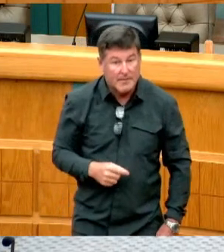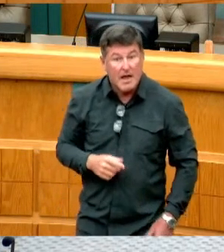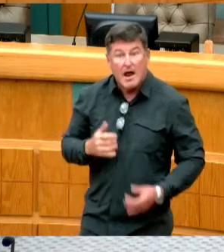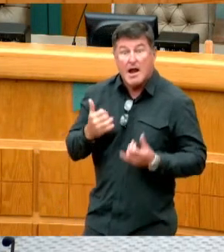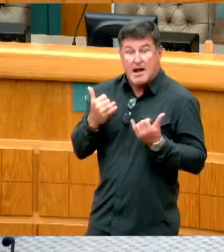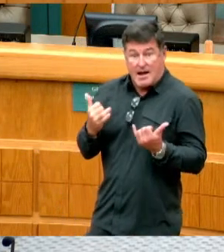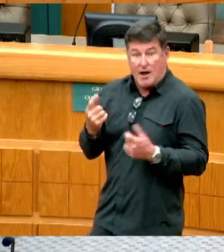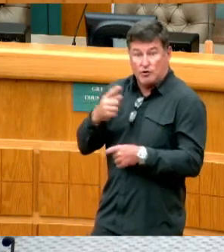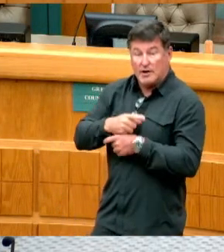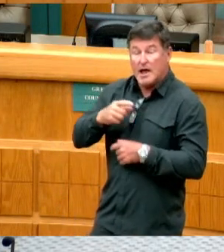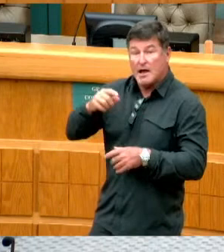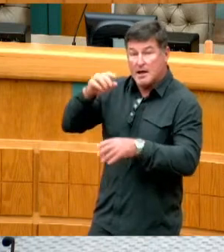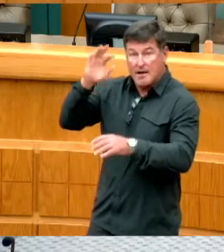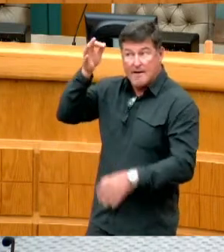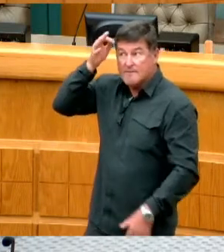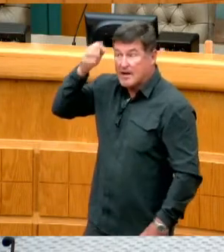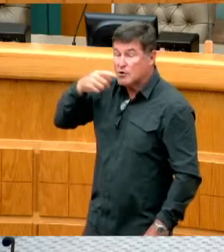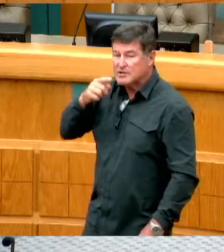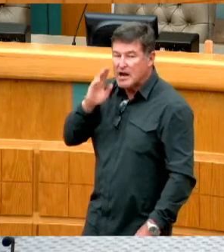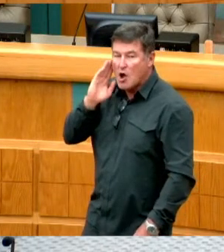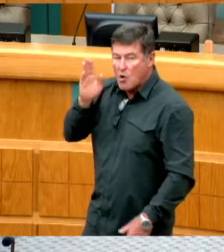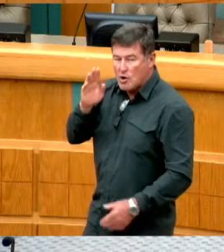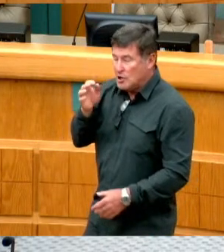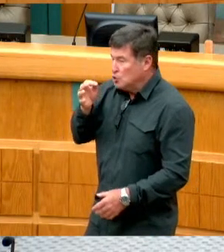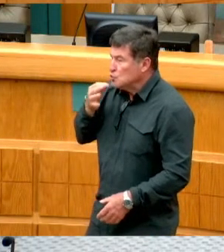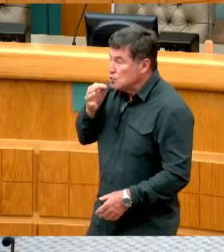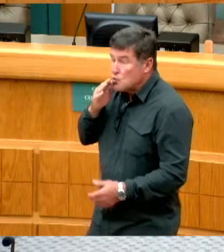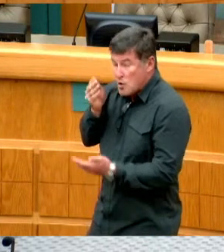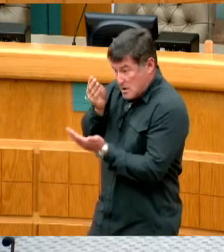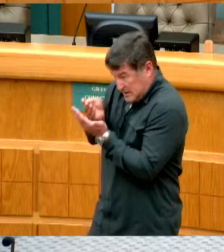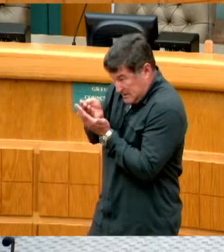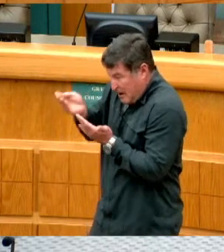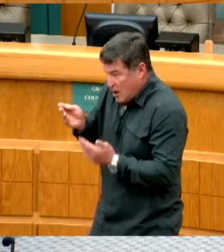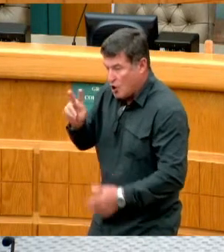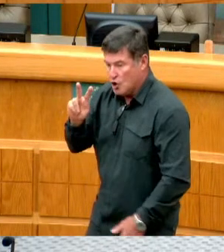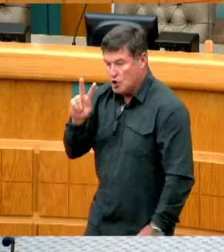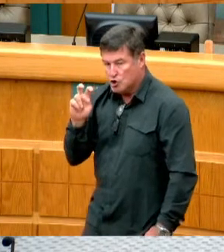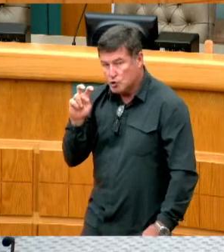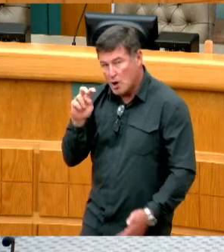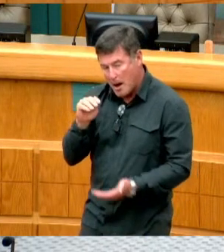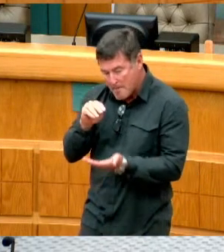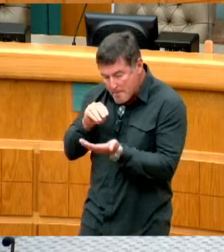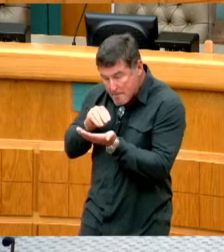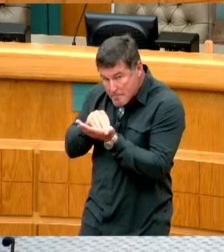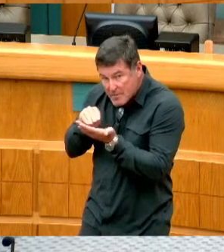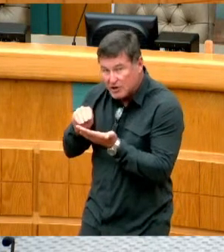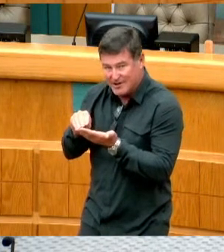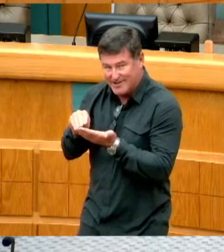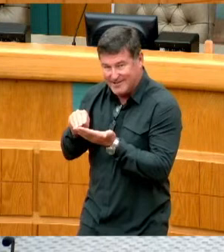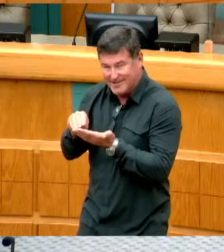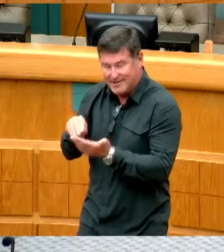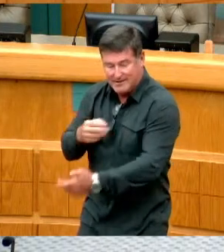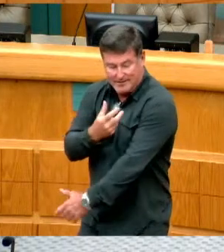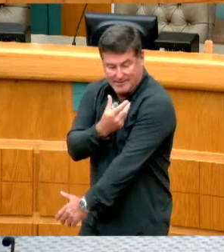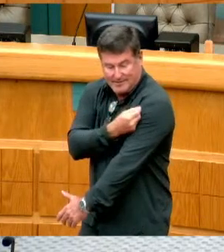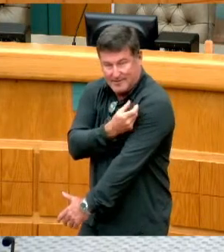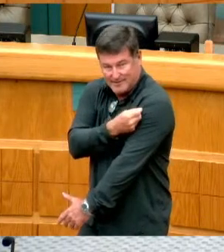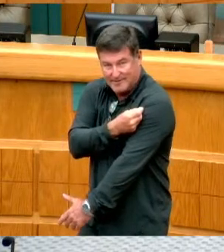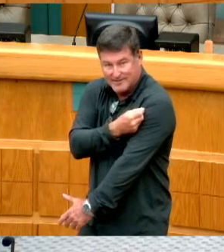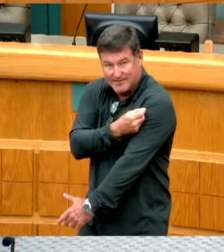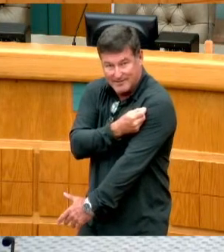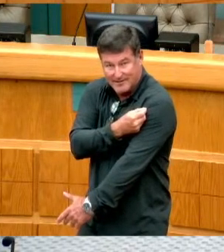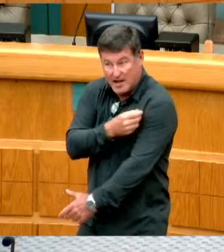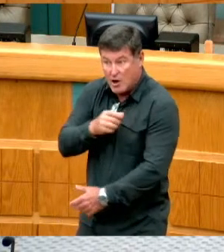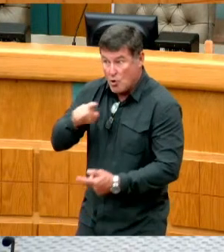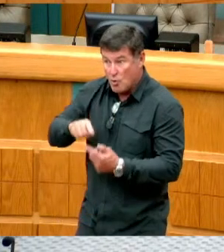an additional 200 million doses of the 2 approved coronavirus vaccines. This purchase would